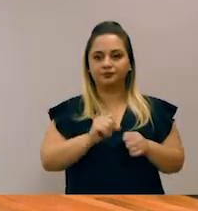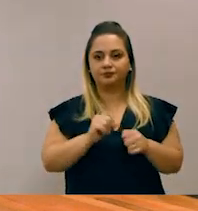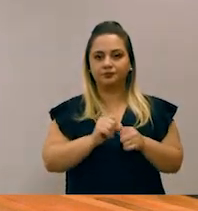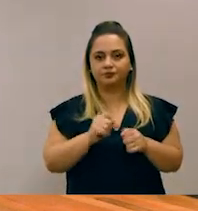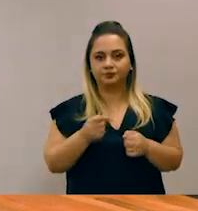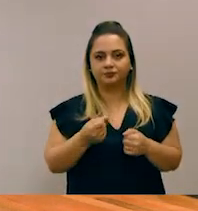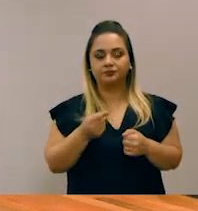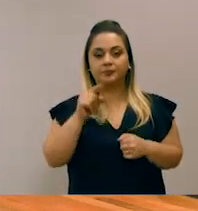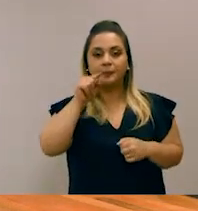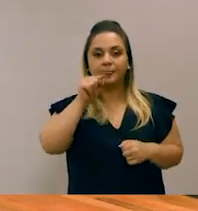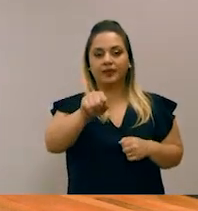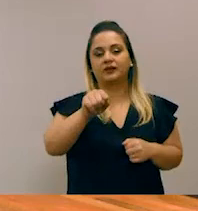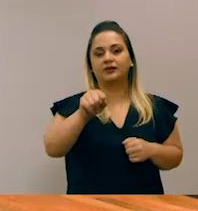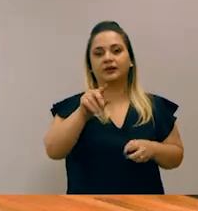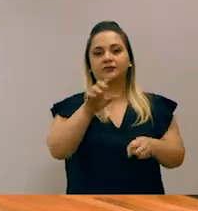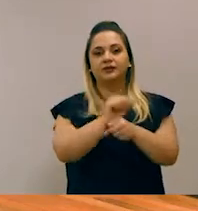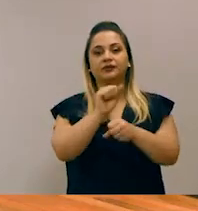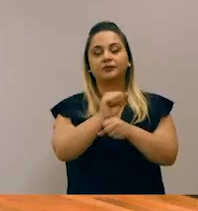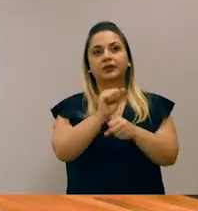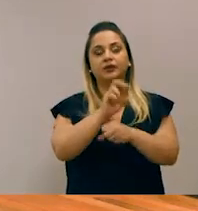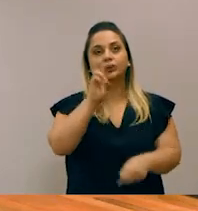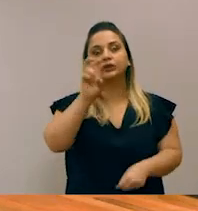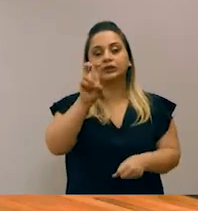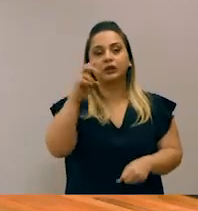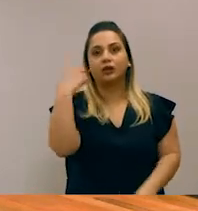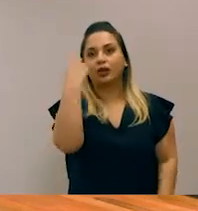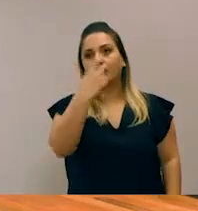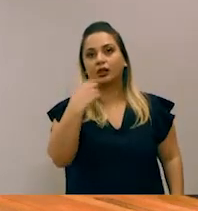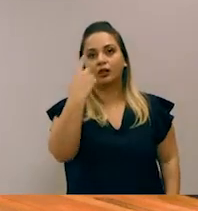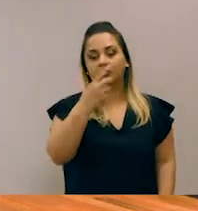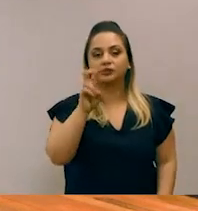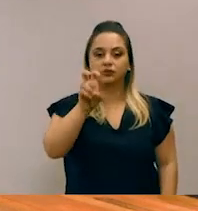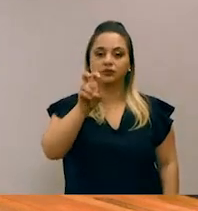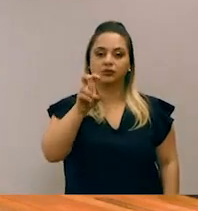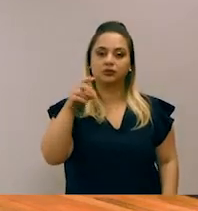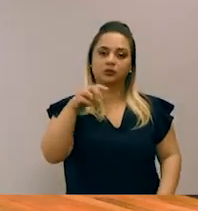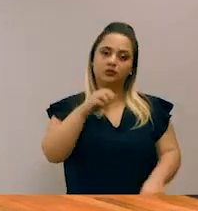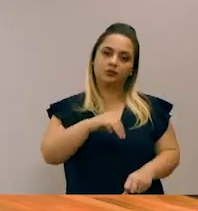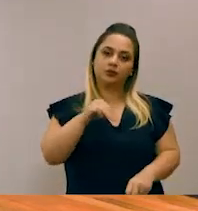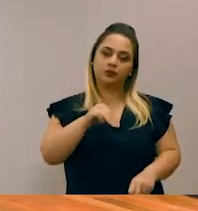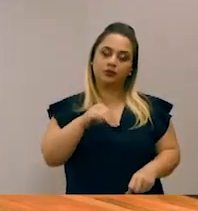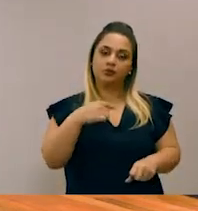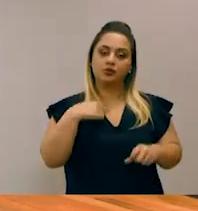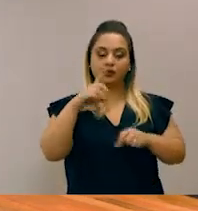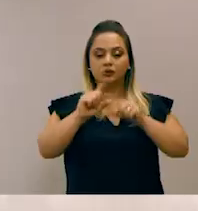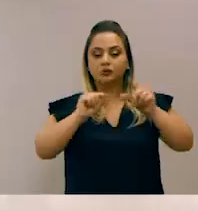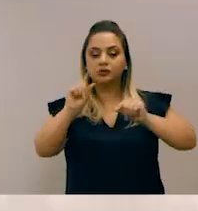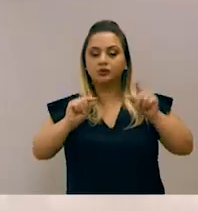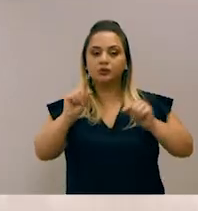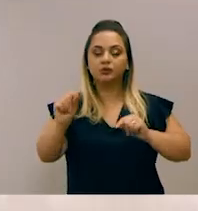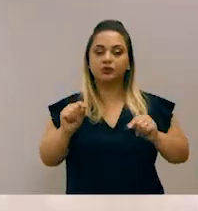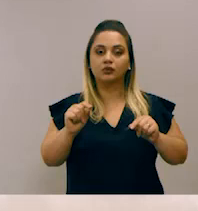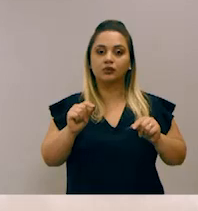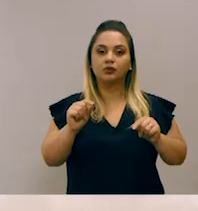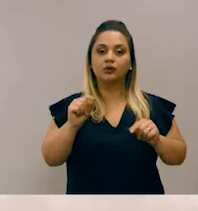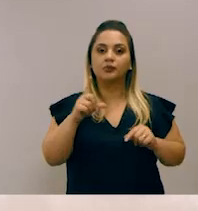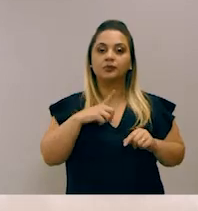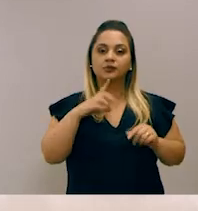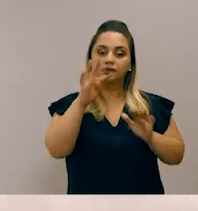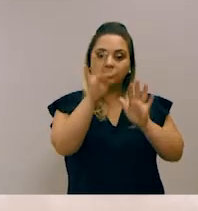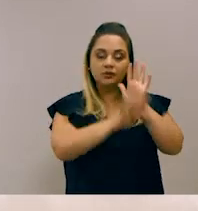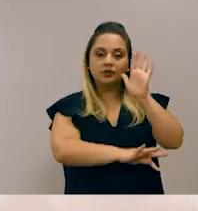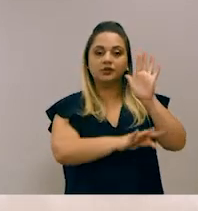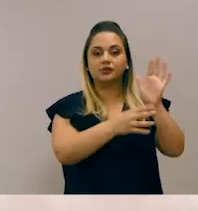for the user to do the upload, to the upload of the document and wait 5 minutes. It's a long time. So